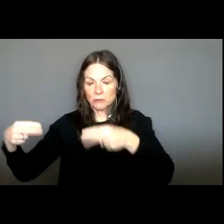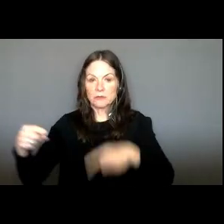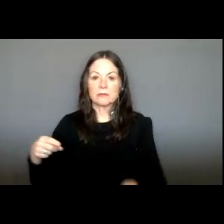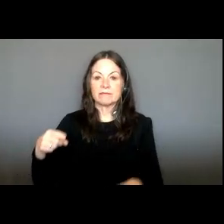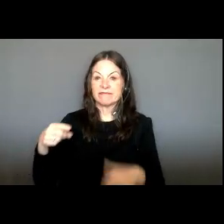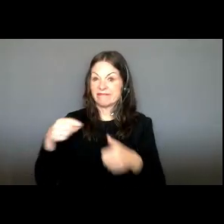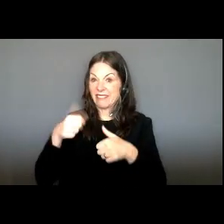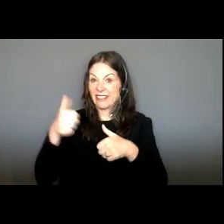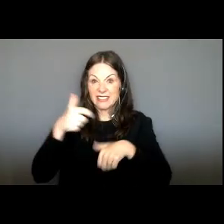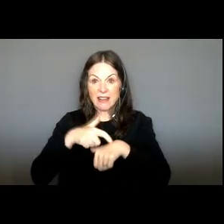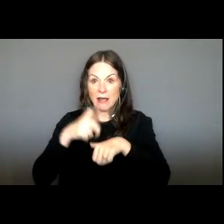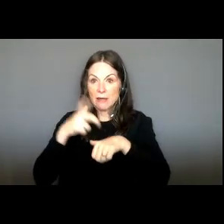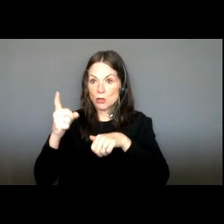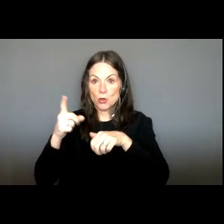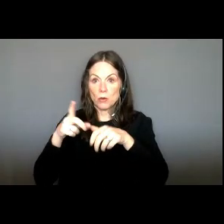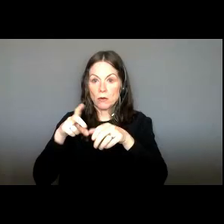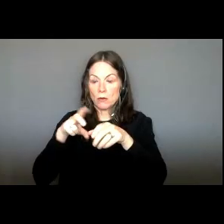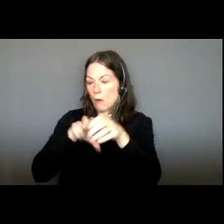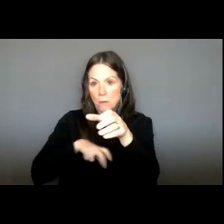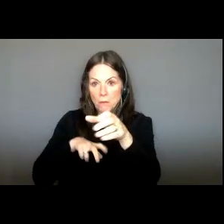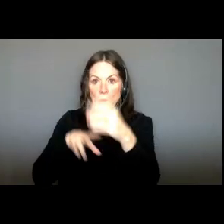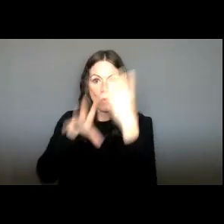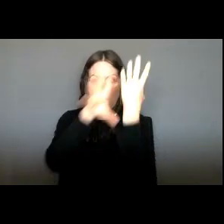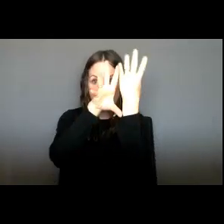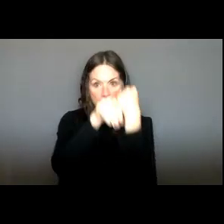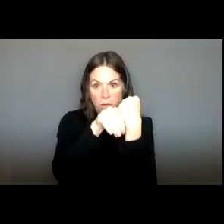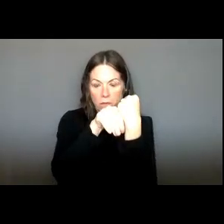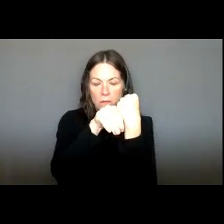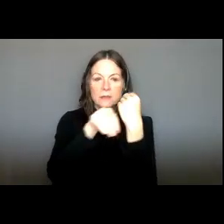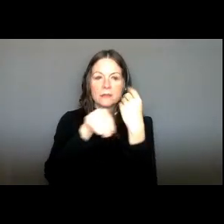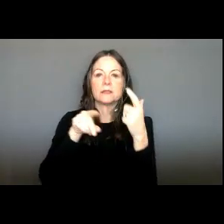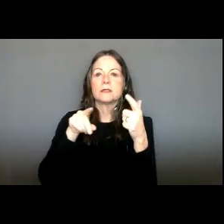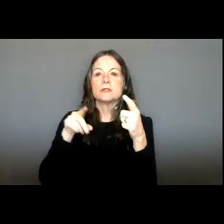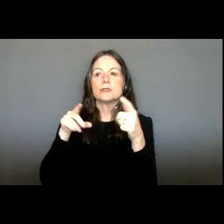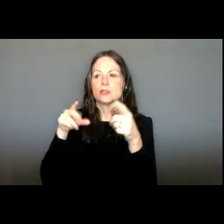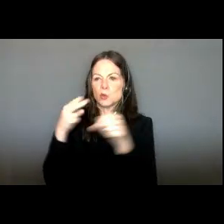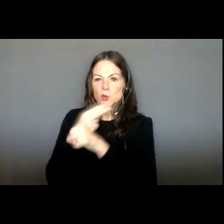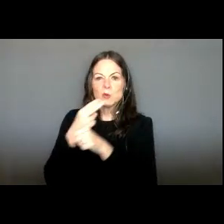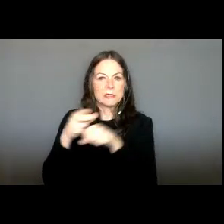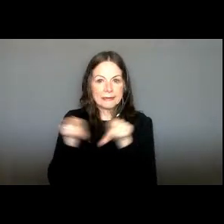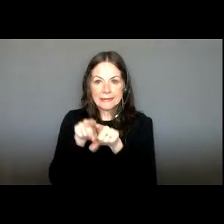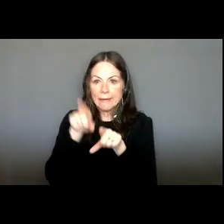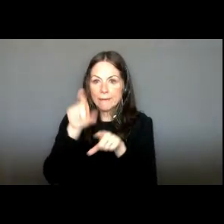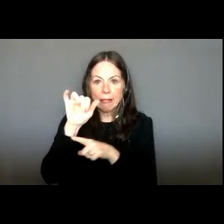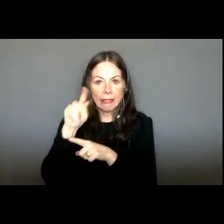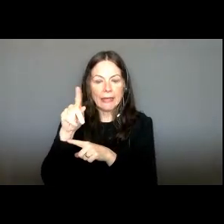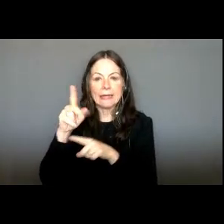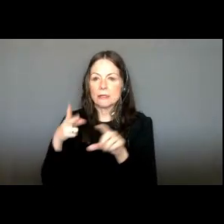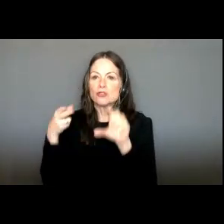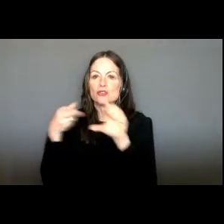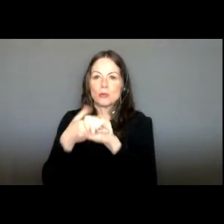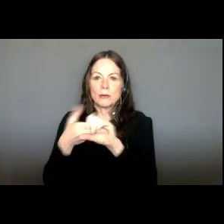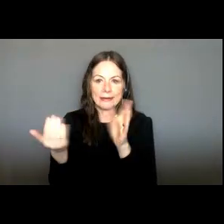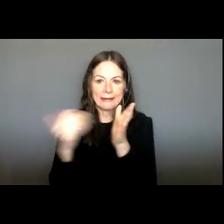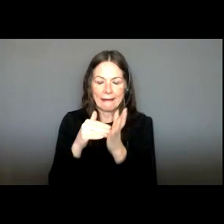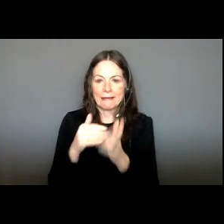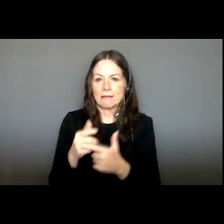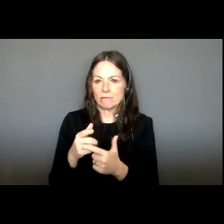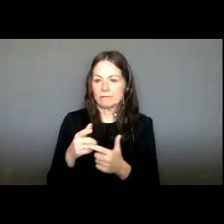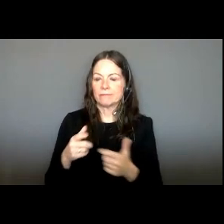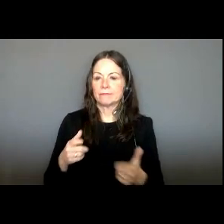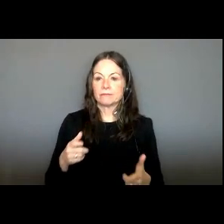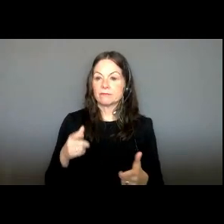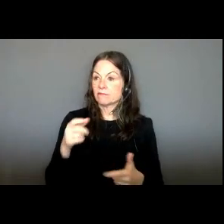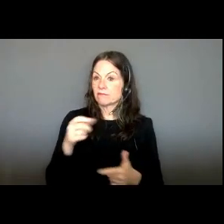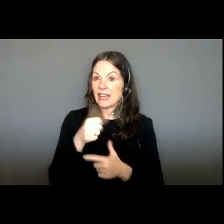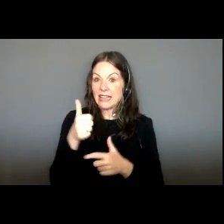please just re-enter the webinar using the link and we will admit you to the webinar. And if you have any issues, again, with submitting